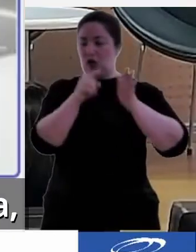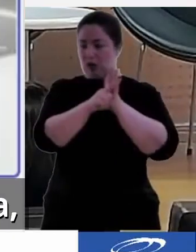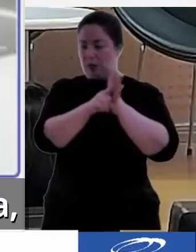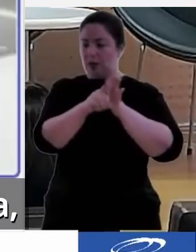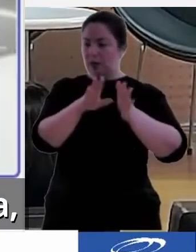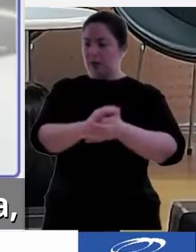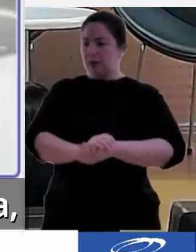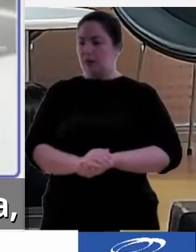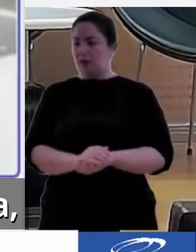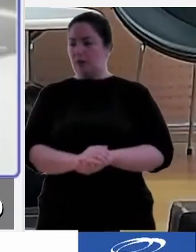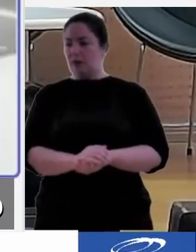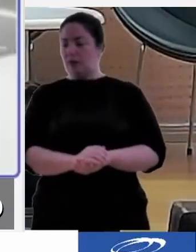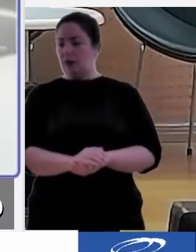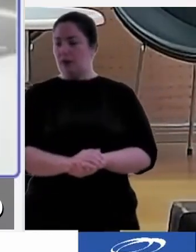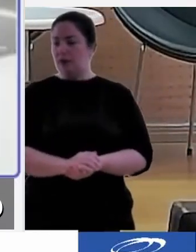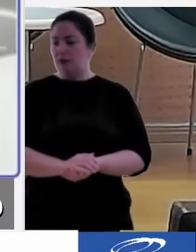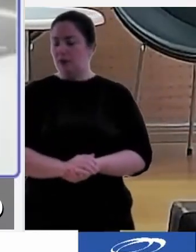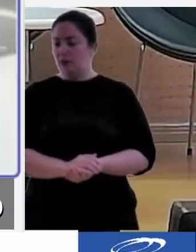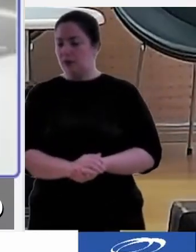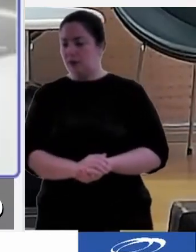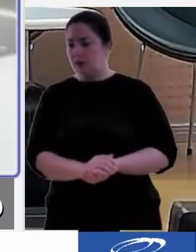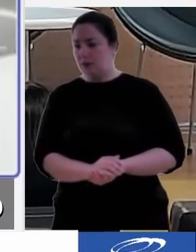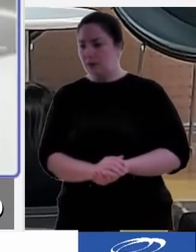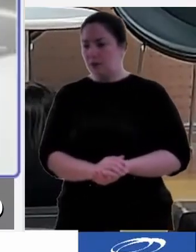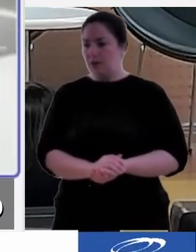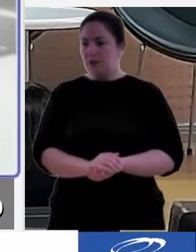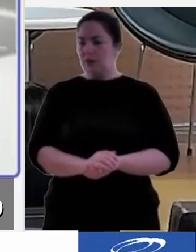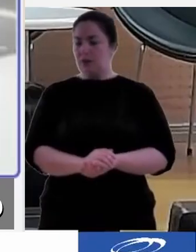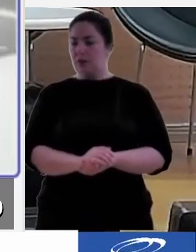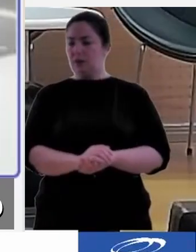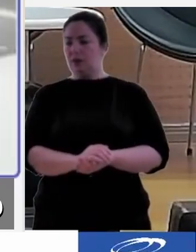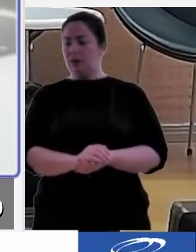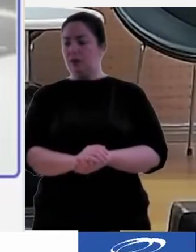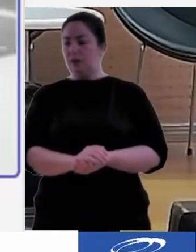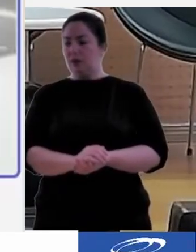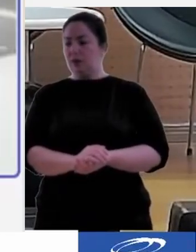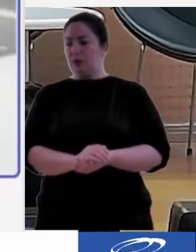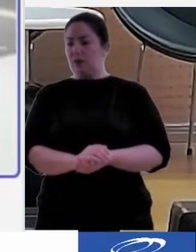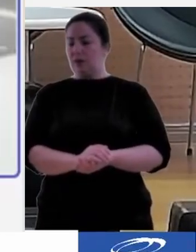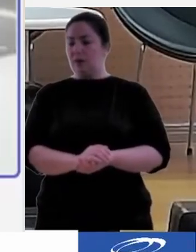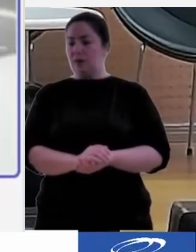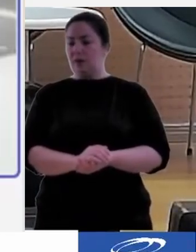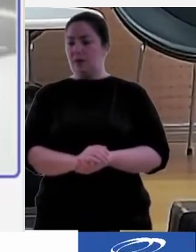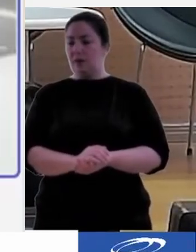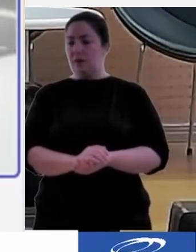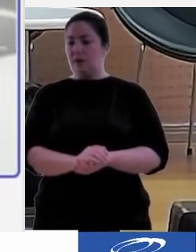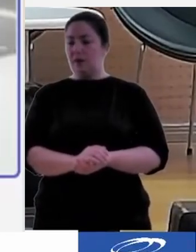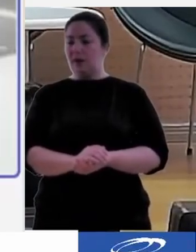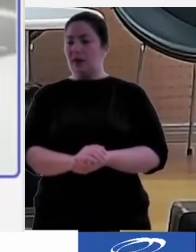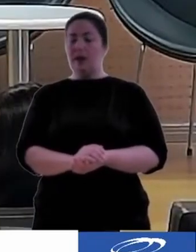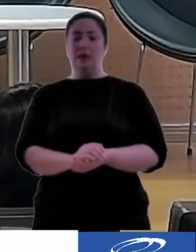reasons other than culture, obviously, then that could be a case where you would turn to